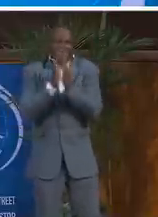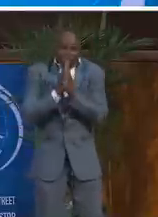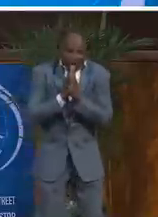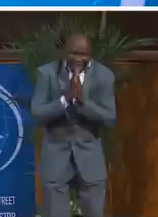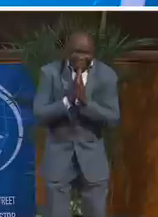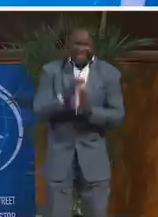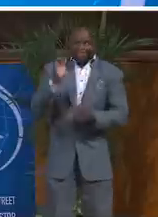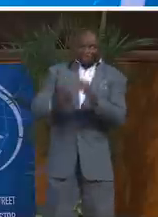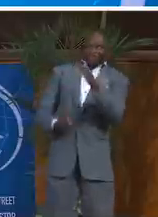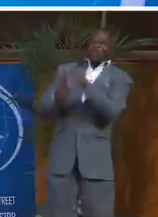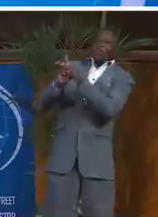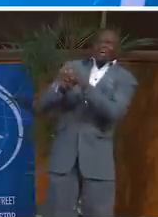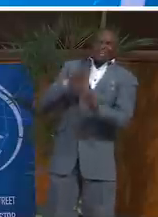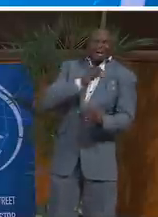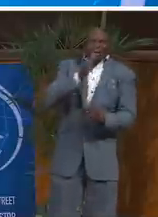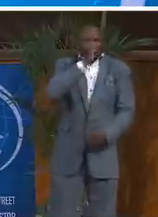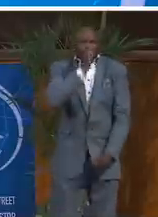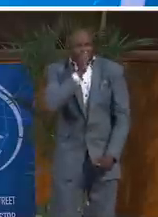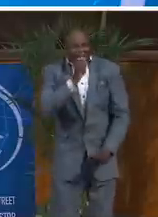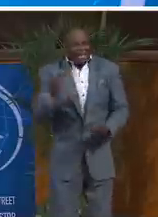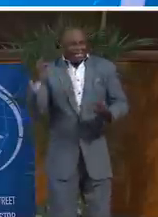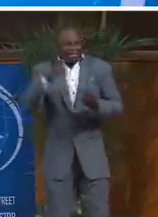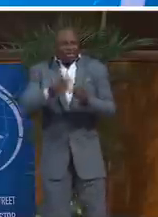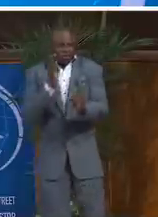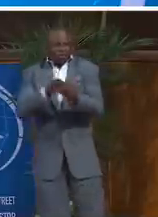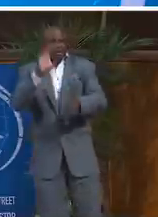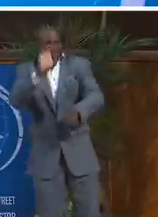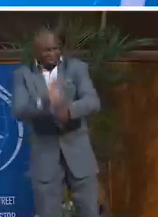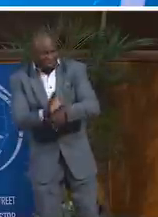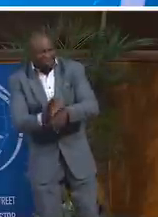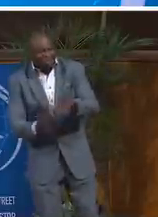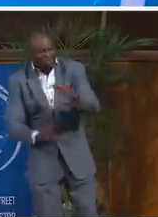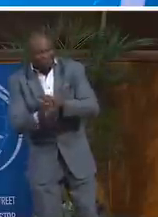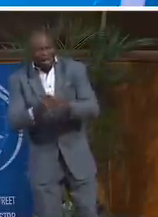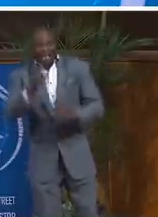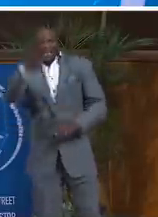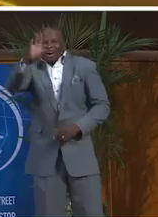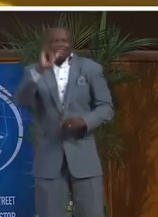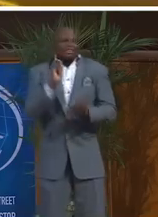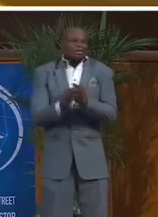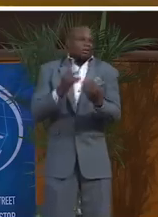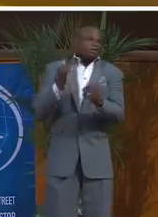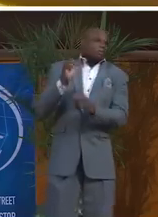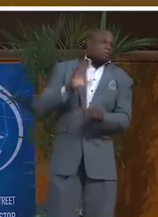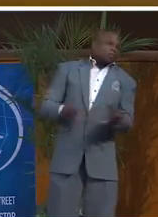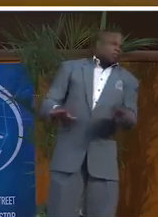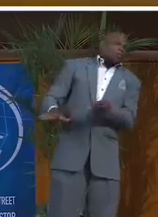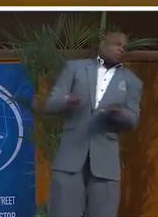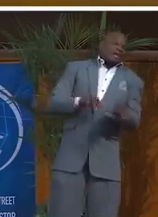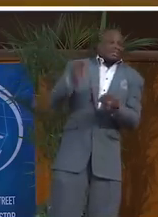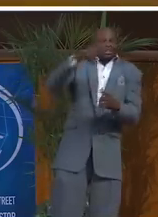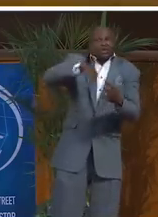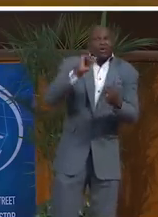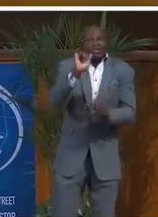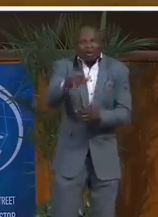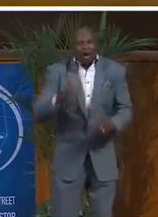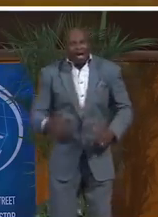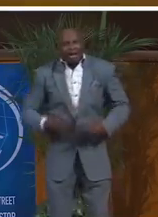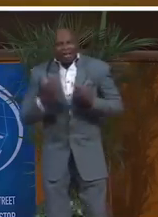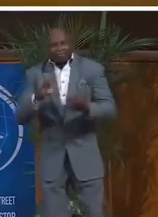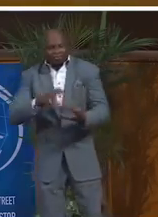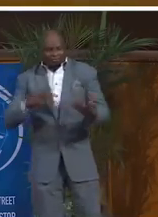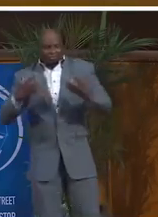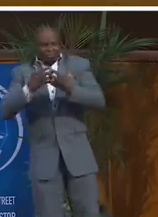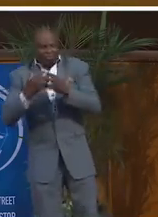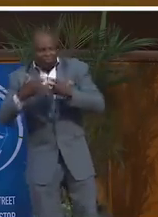up. God doesn't wait until you join church to show up. God doesn't wait till you get your act together to show up. There's